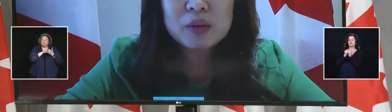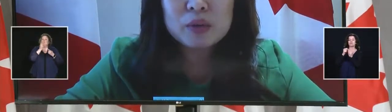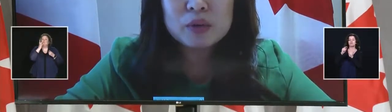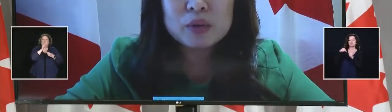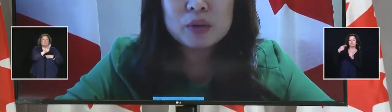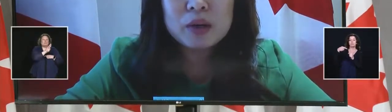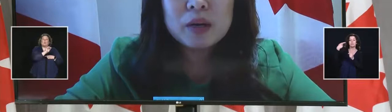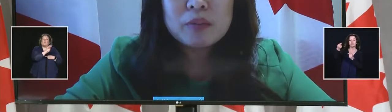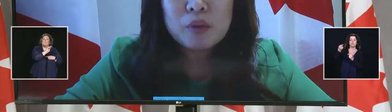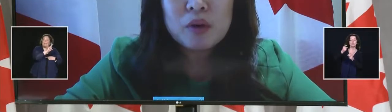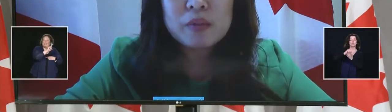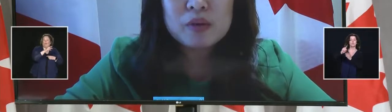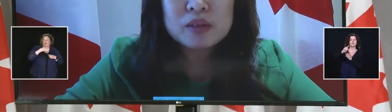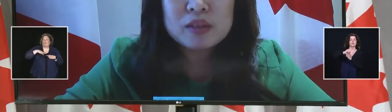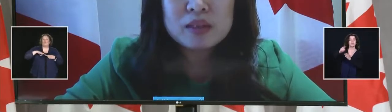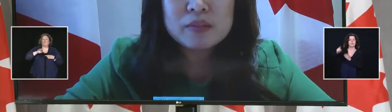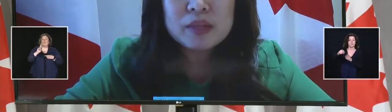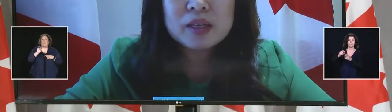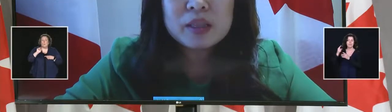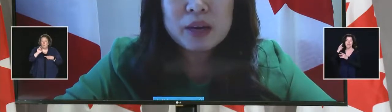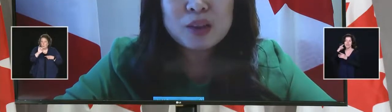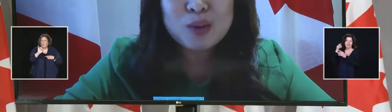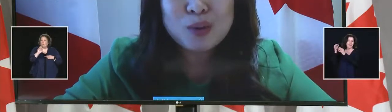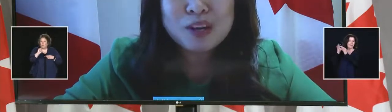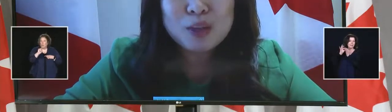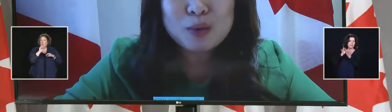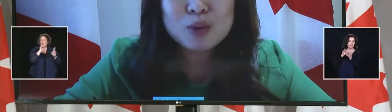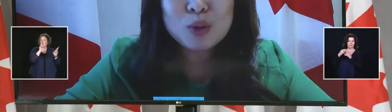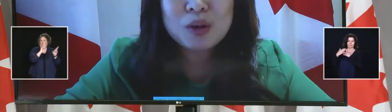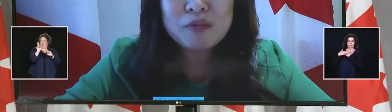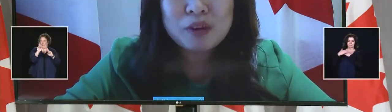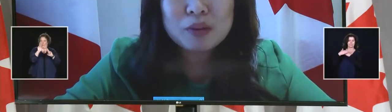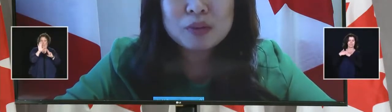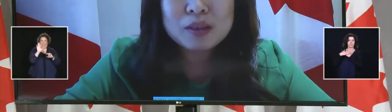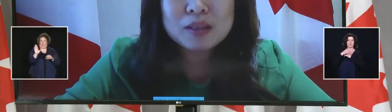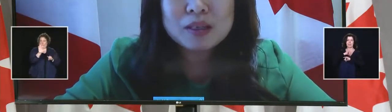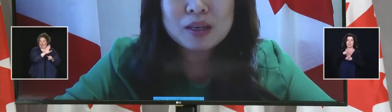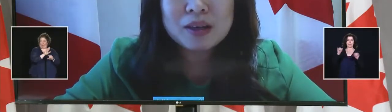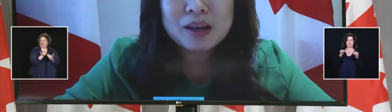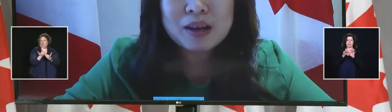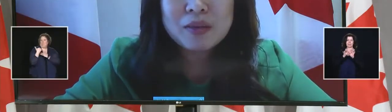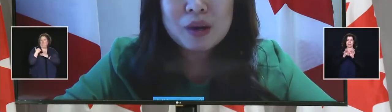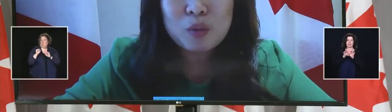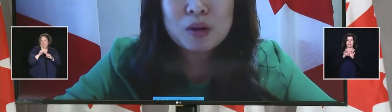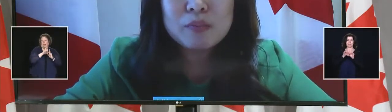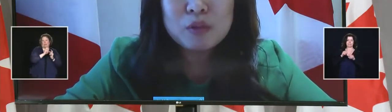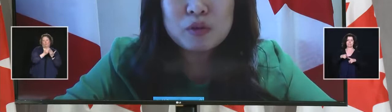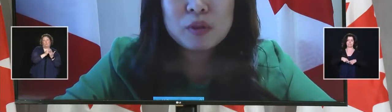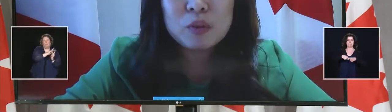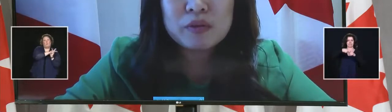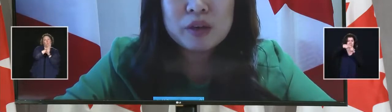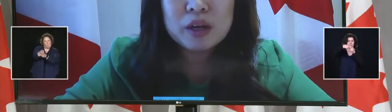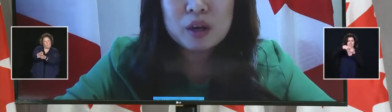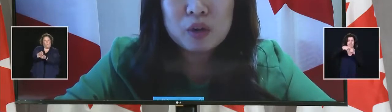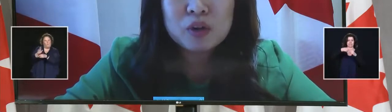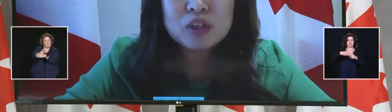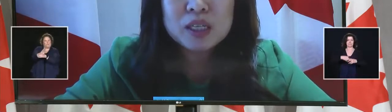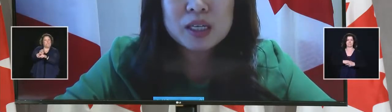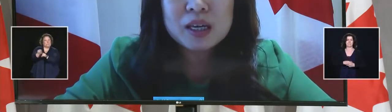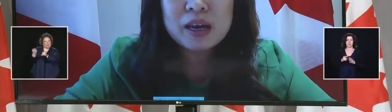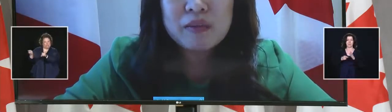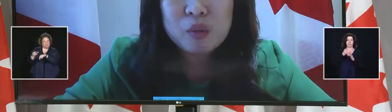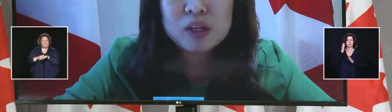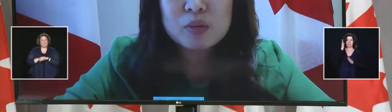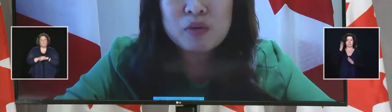banks are able to program their systems to make the loan available. So I'm very pleased that work moves, and we've